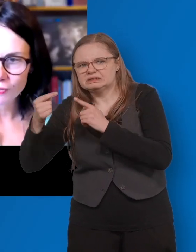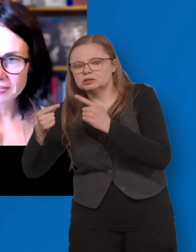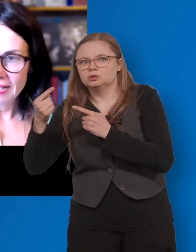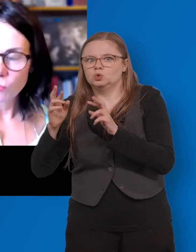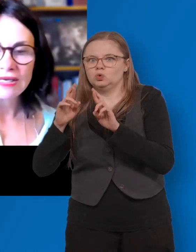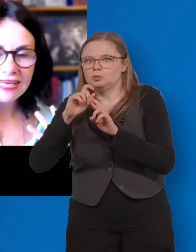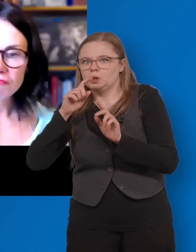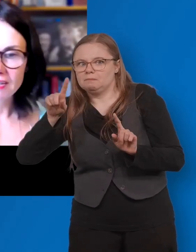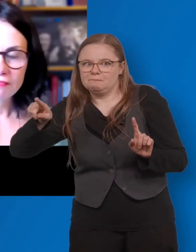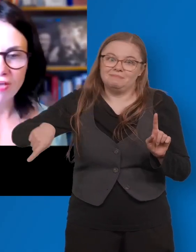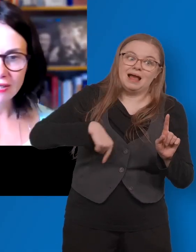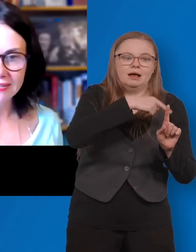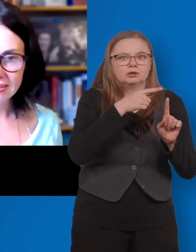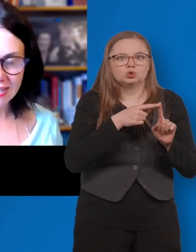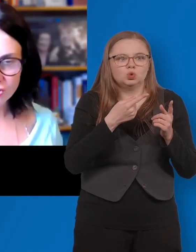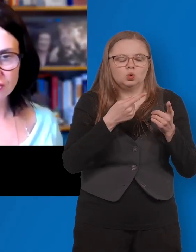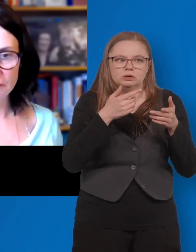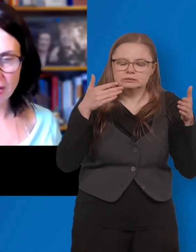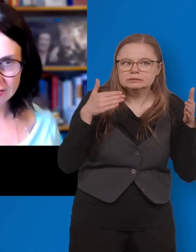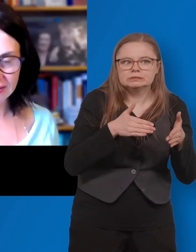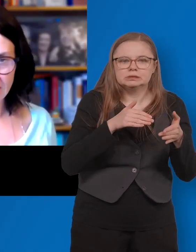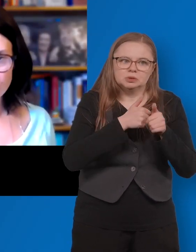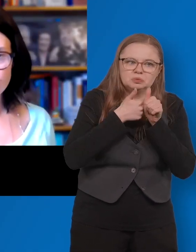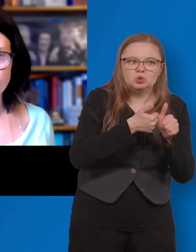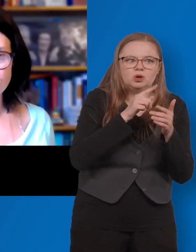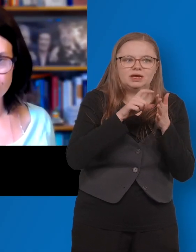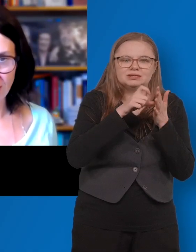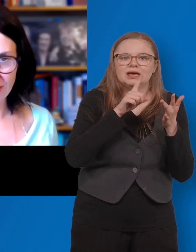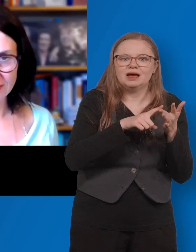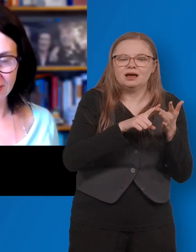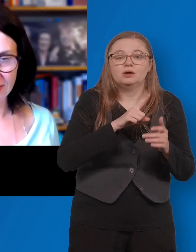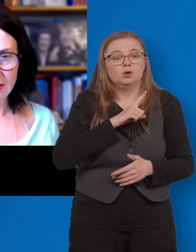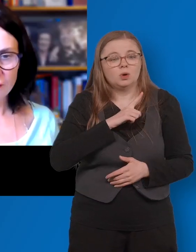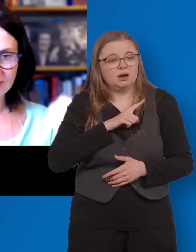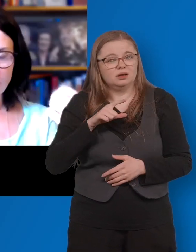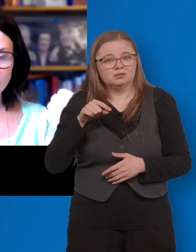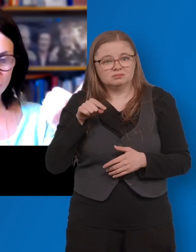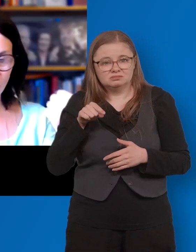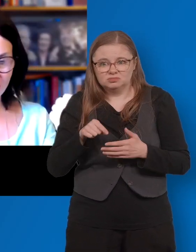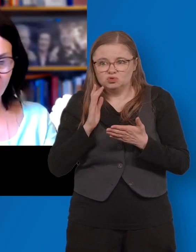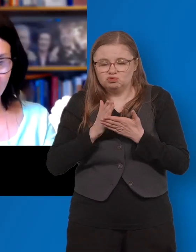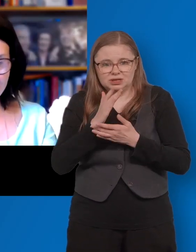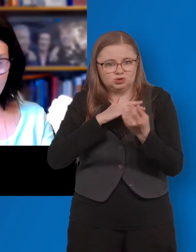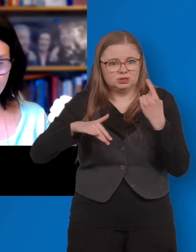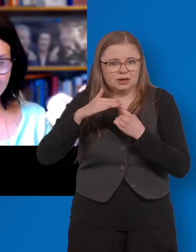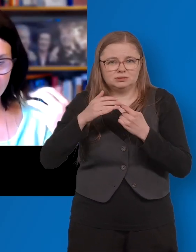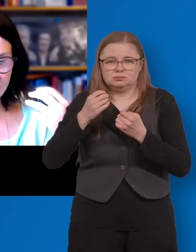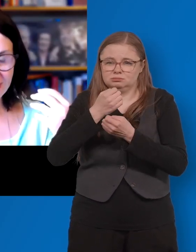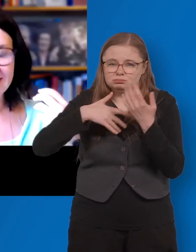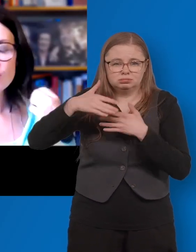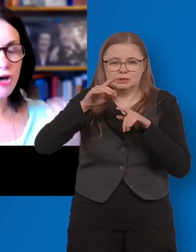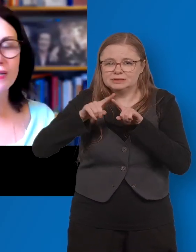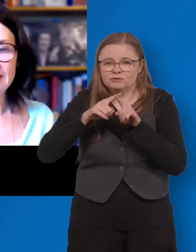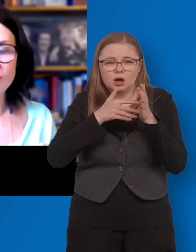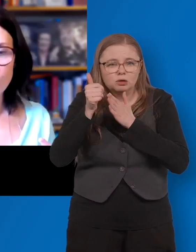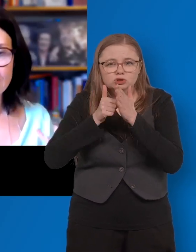again, because we live in a very international, multicultural society, right? I was talking earlier about, you know,